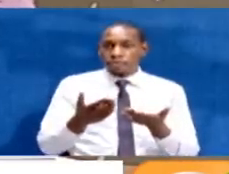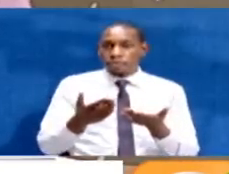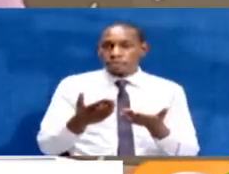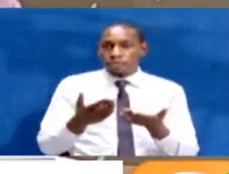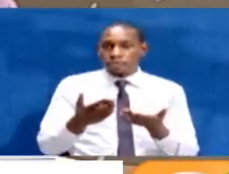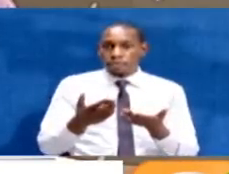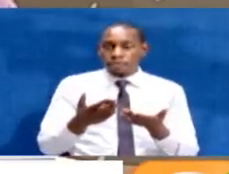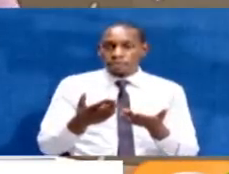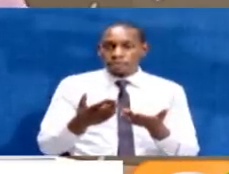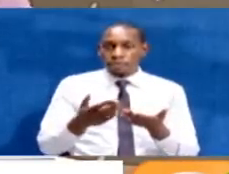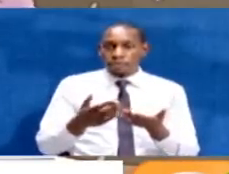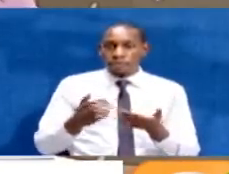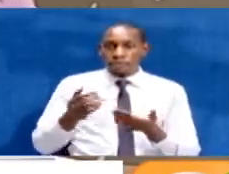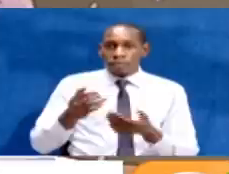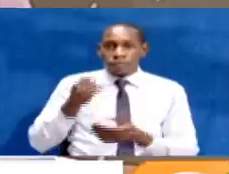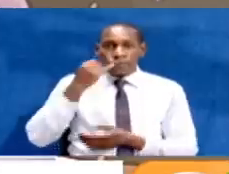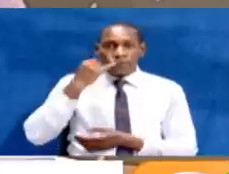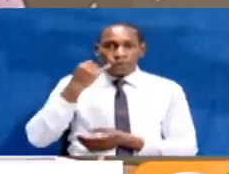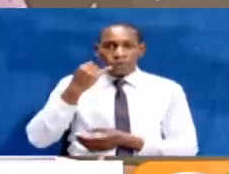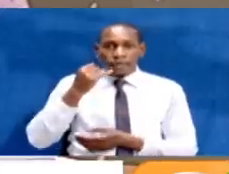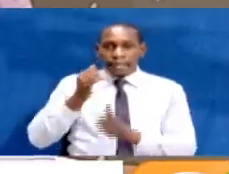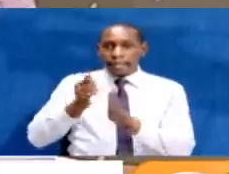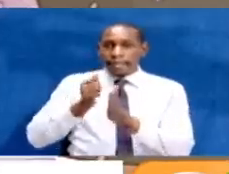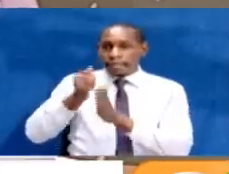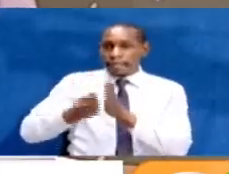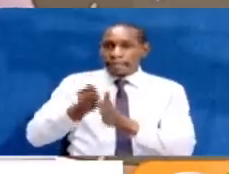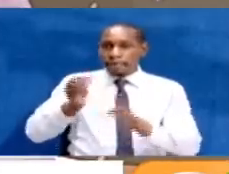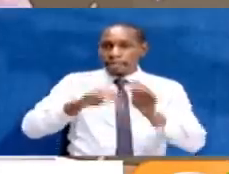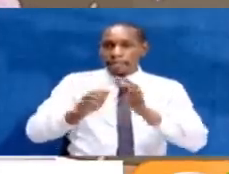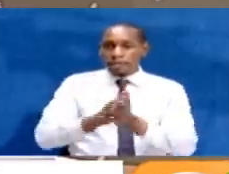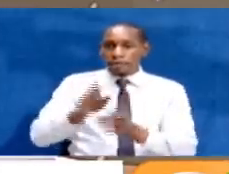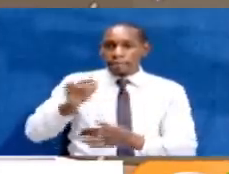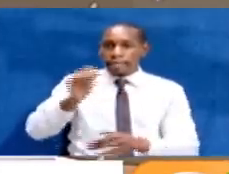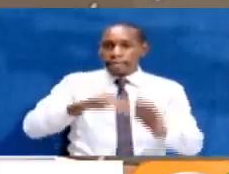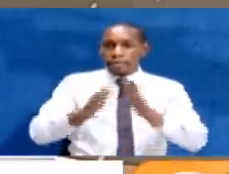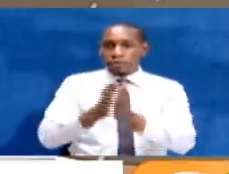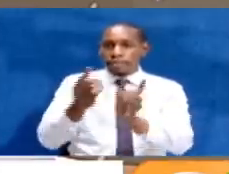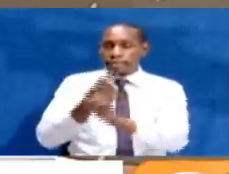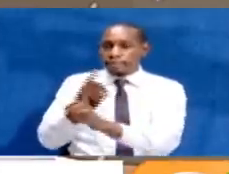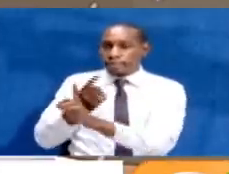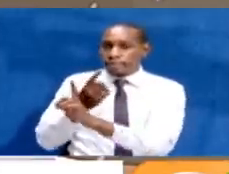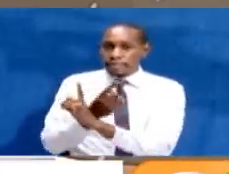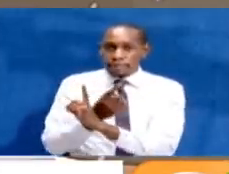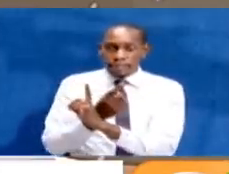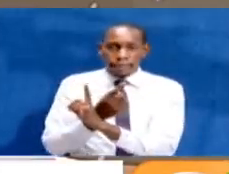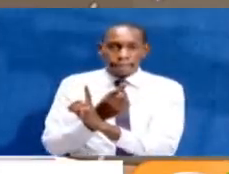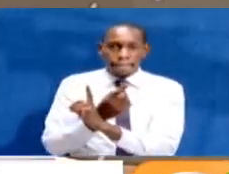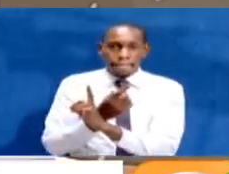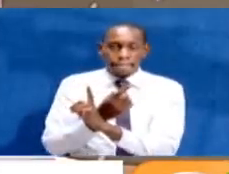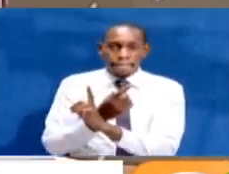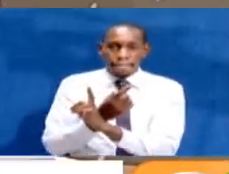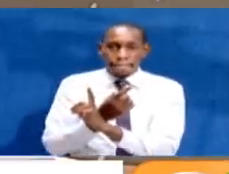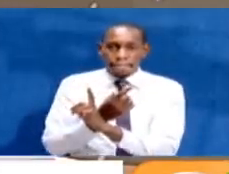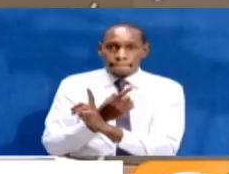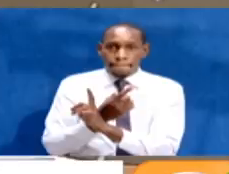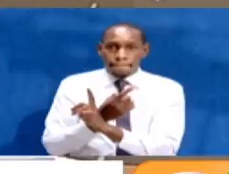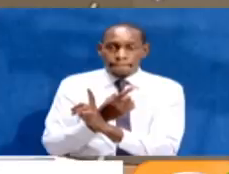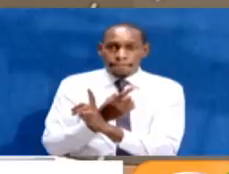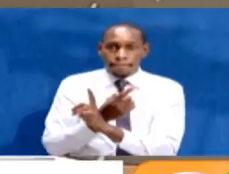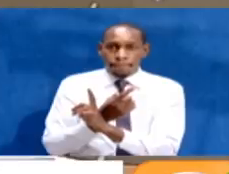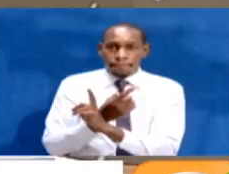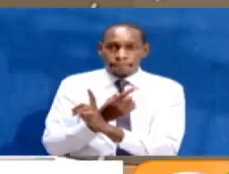We can look, other than London Ward, we can look at all the other by-elections. We've had several, because of the COVID-19 pandemic, and we've lost quite a few leaders, we've